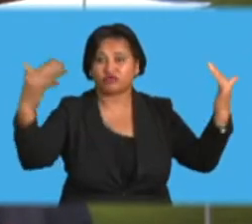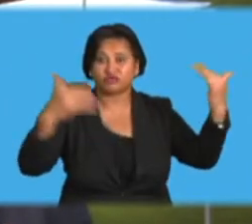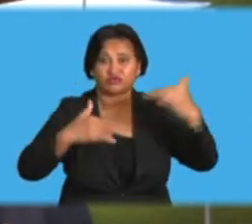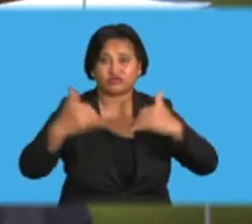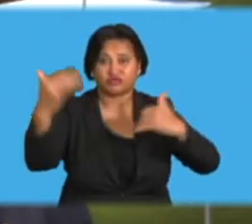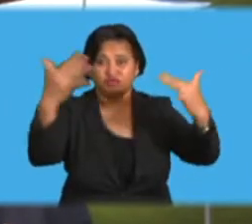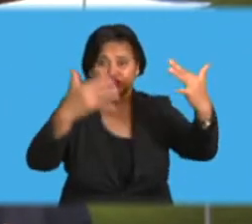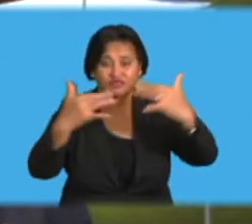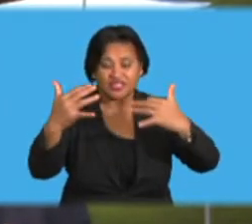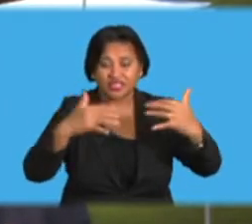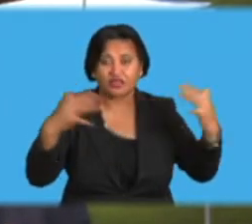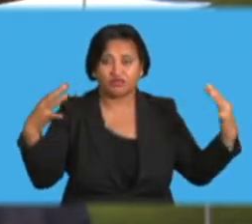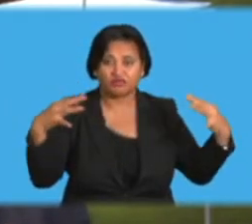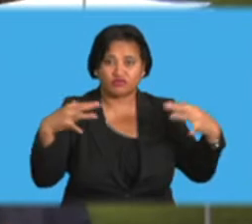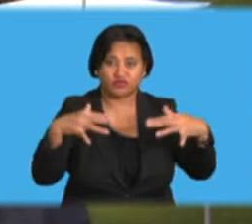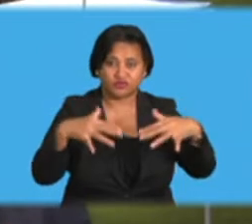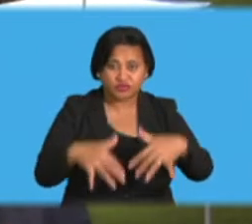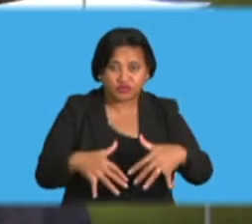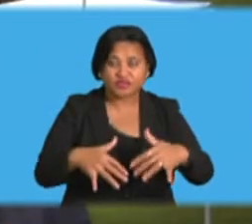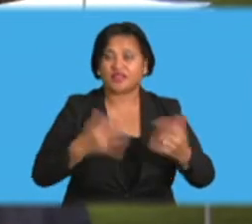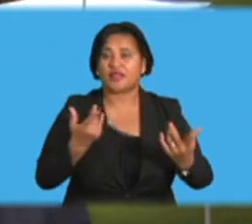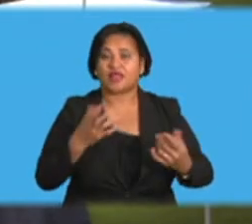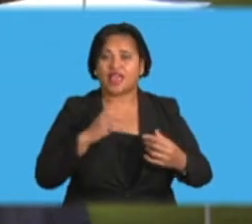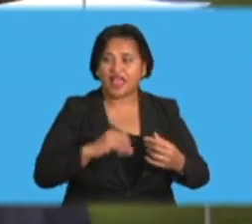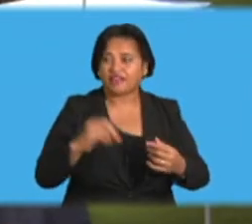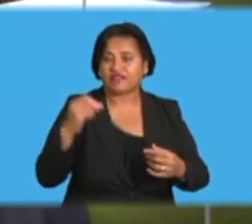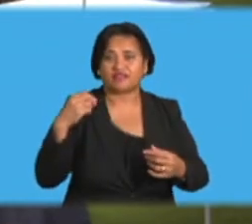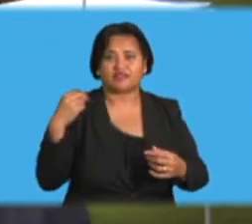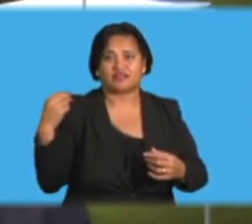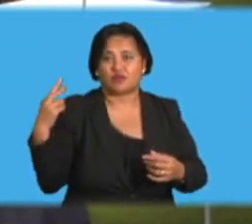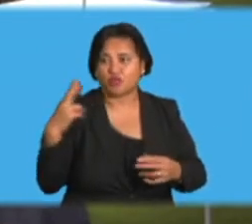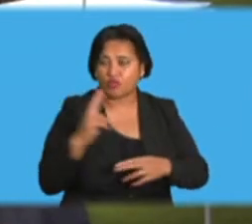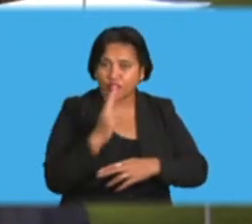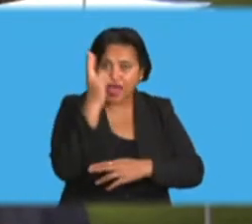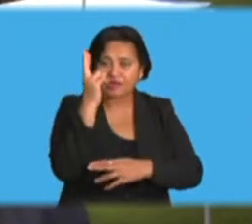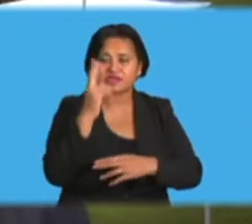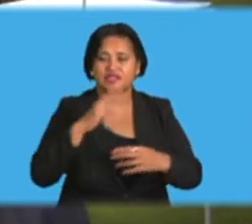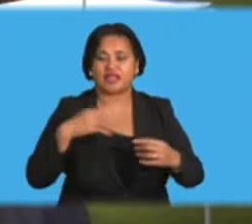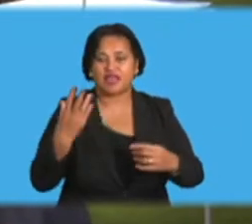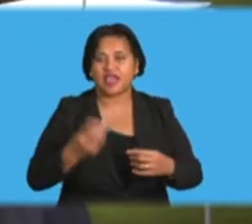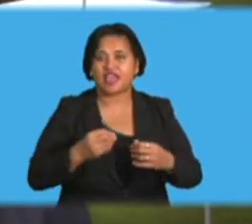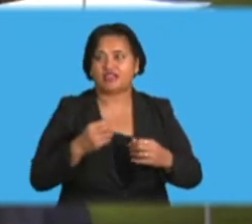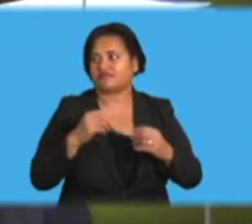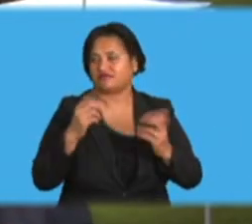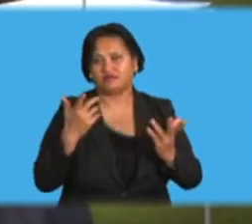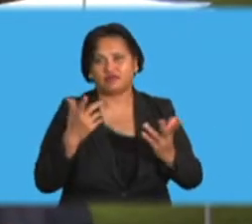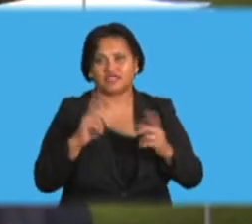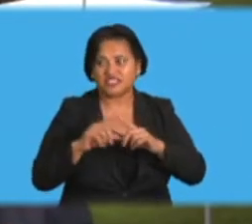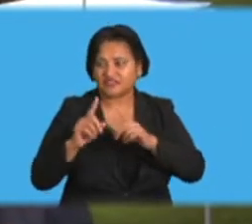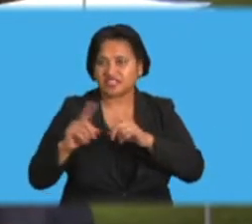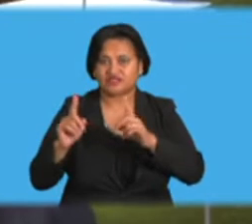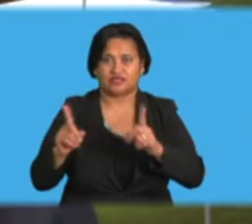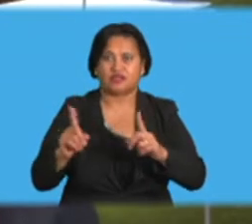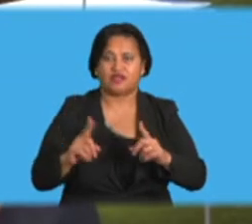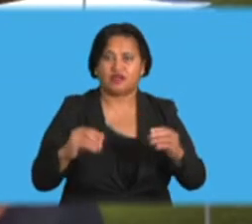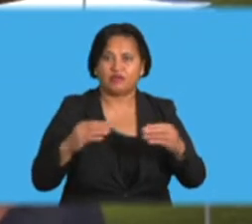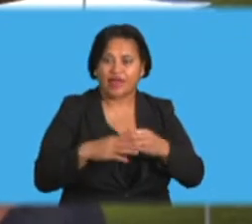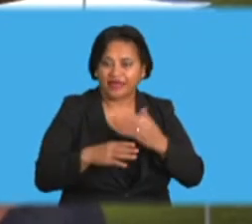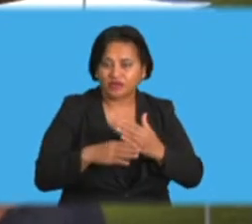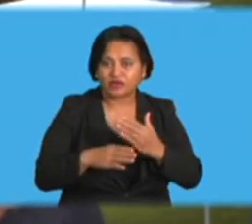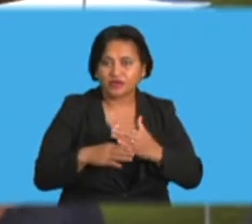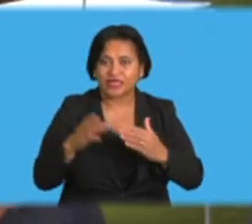personnel, guests, spouses, observers, civil society organizations, media, and other accompanying persons, Madam Speaker. In fact,